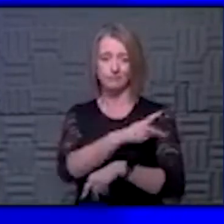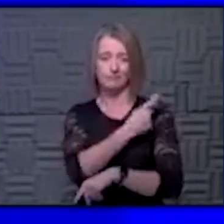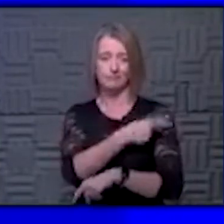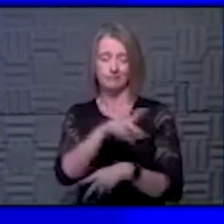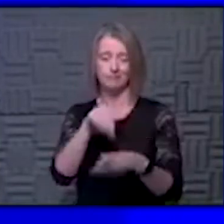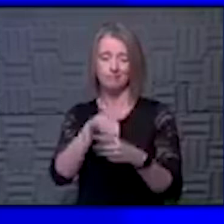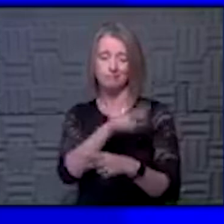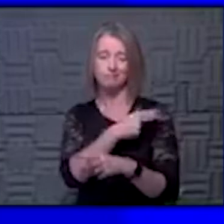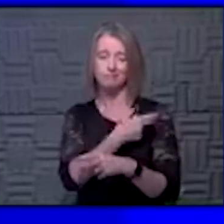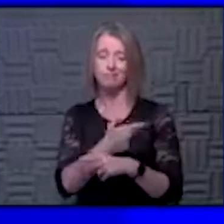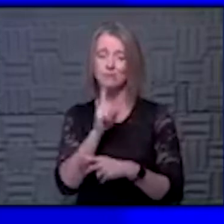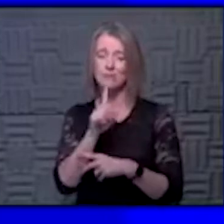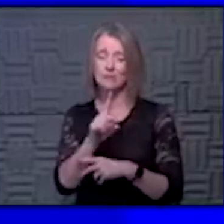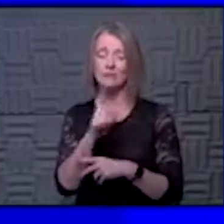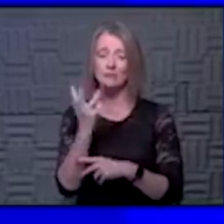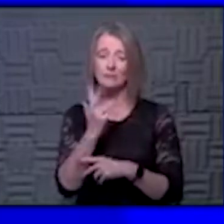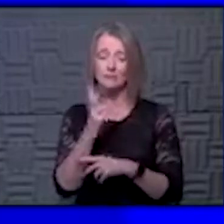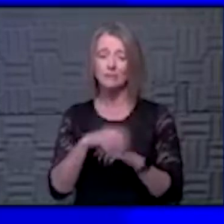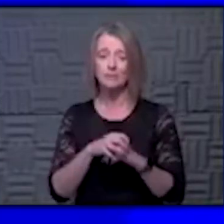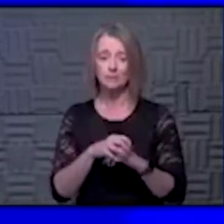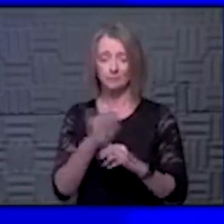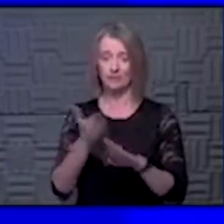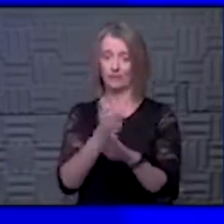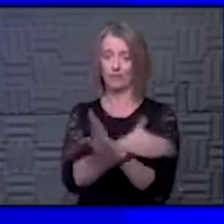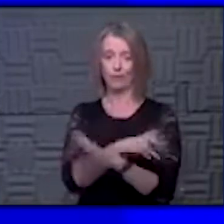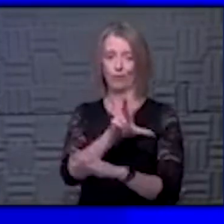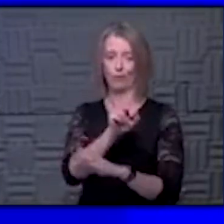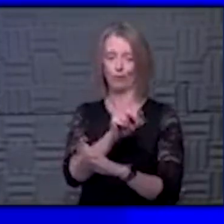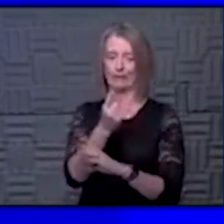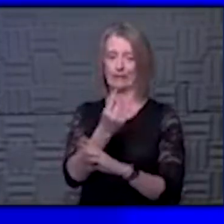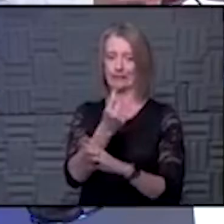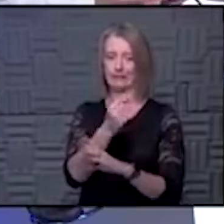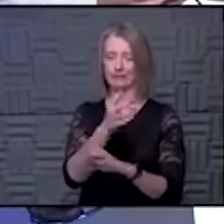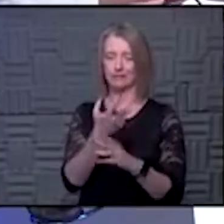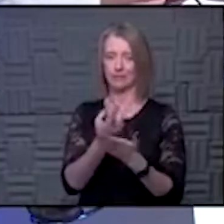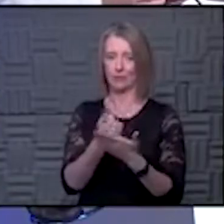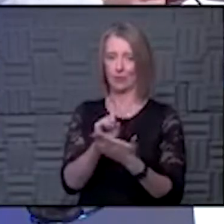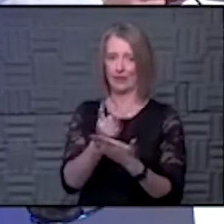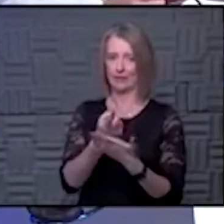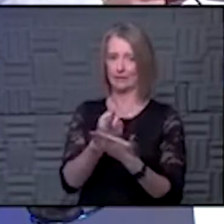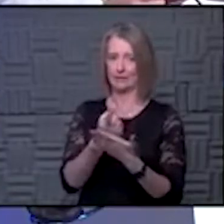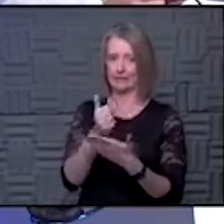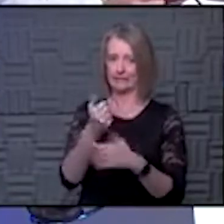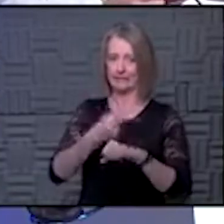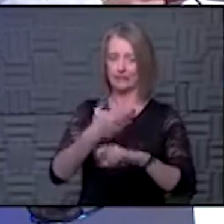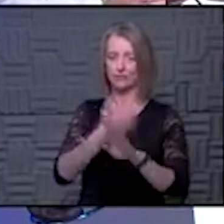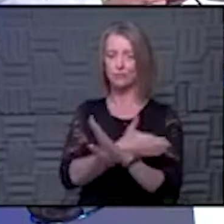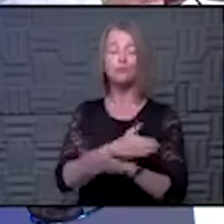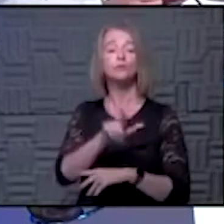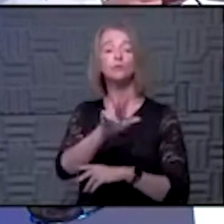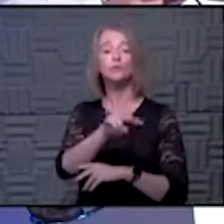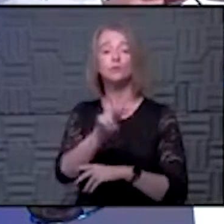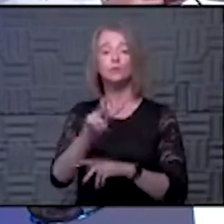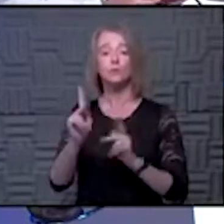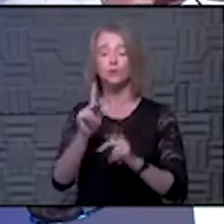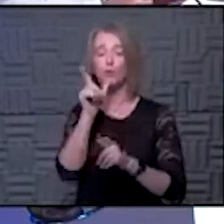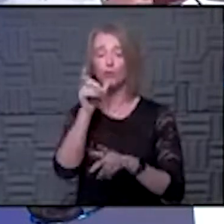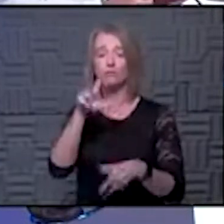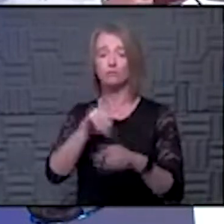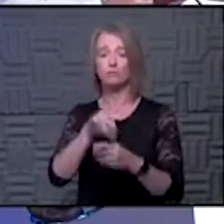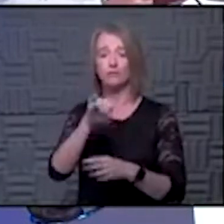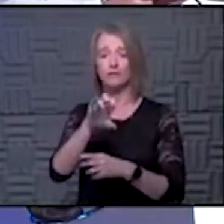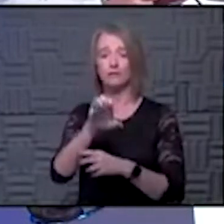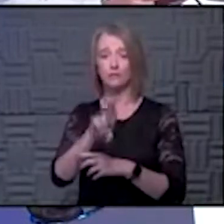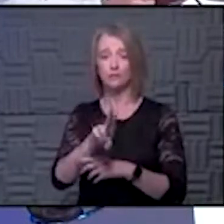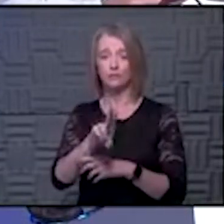is quite a departure from the 30-some that we had a week or 10 days ago. 22 of those in the ICU, but